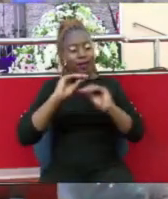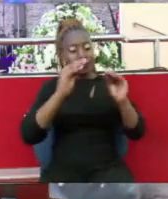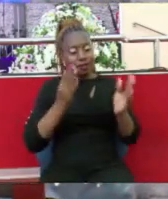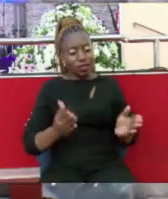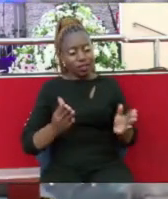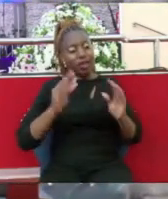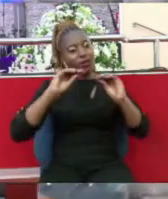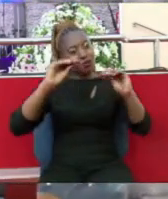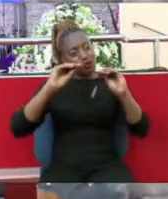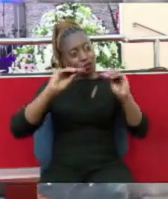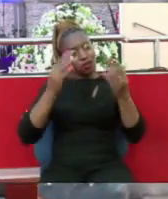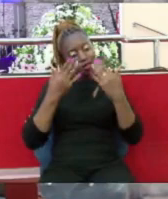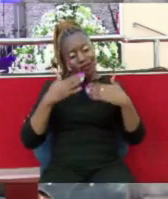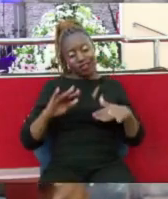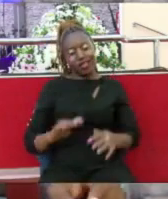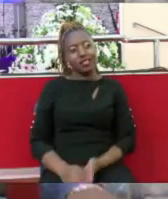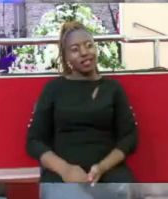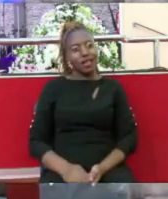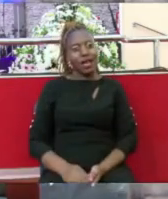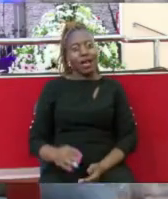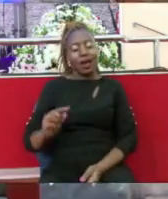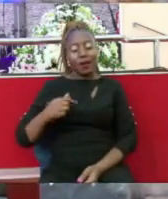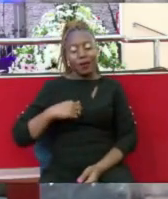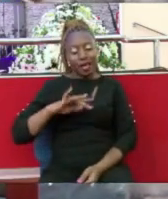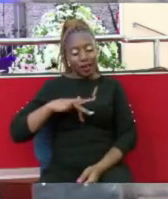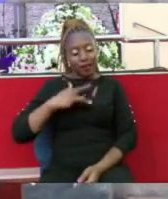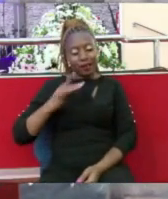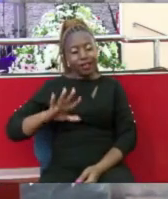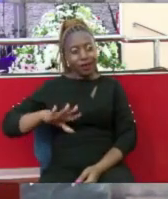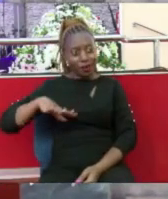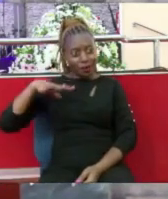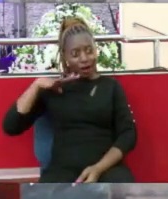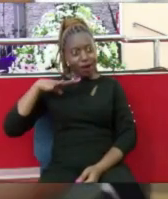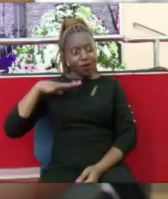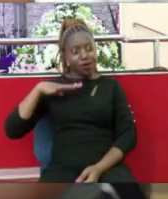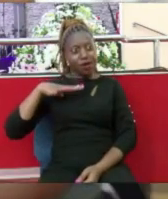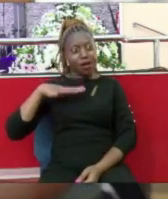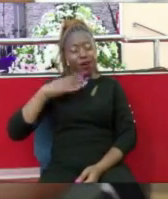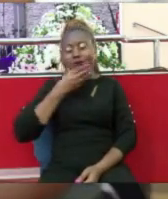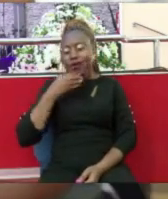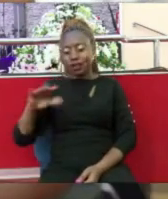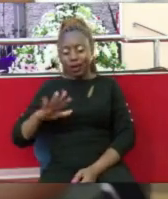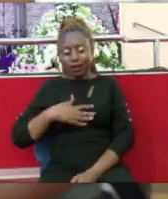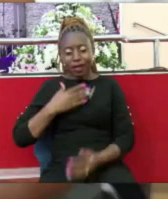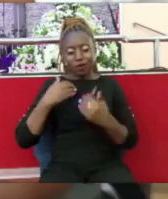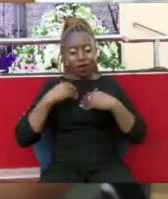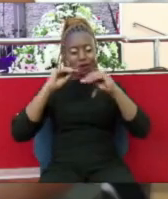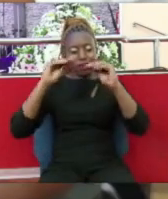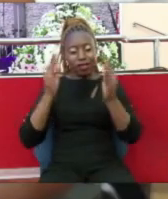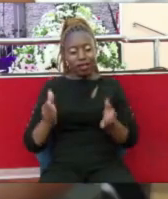taught us. I felt proud to have a child with a teacher who is born again.